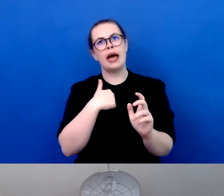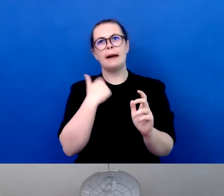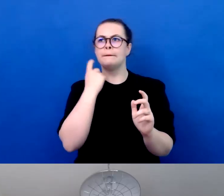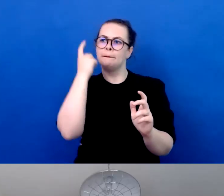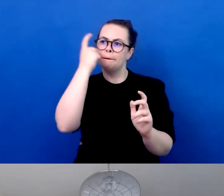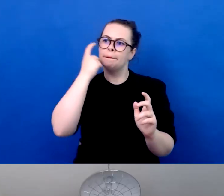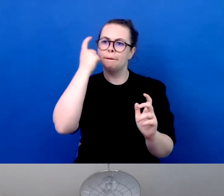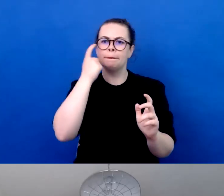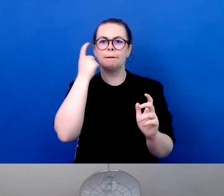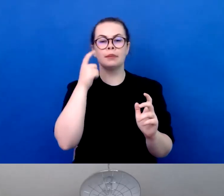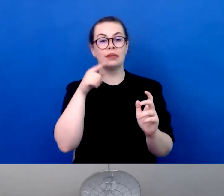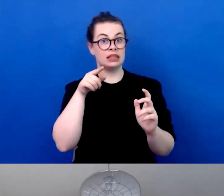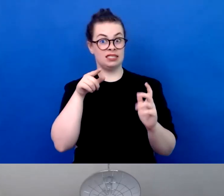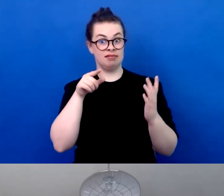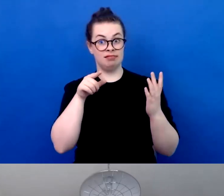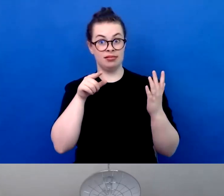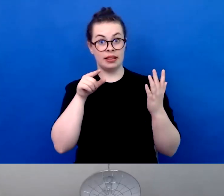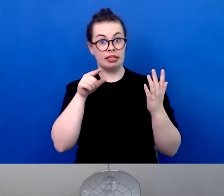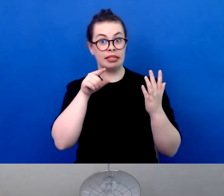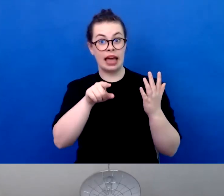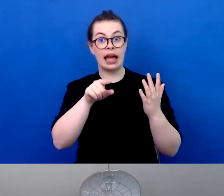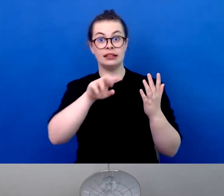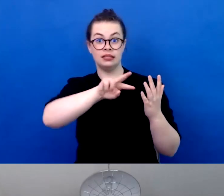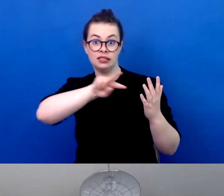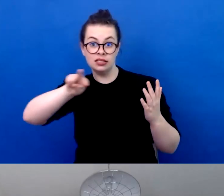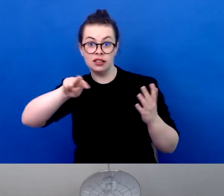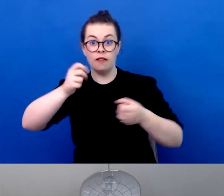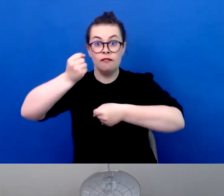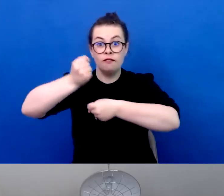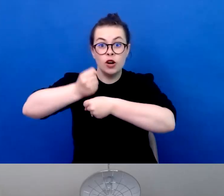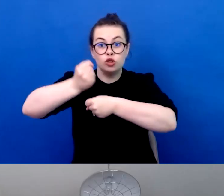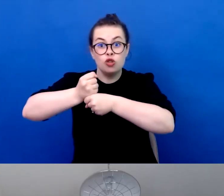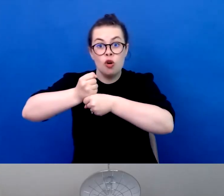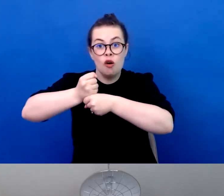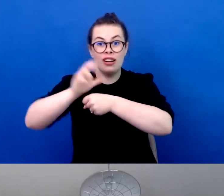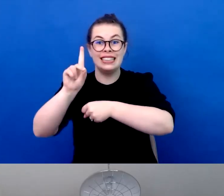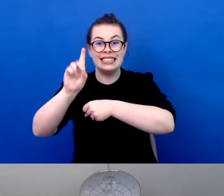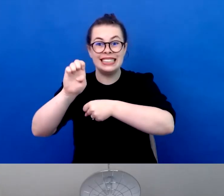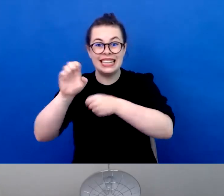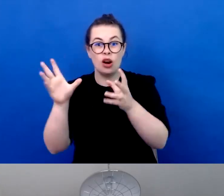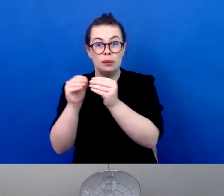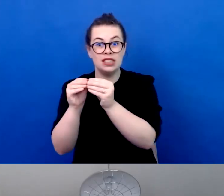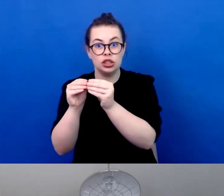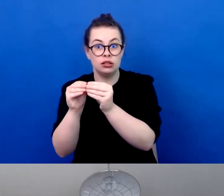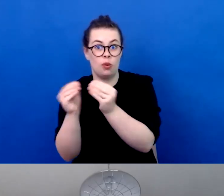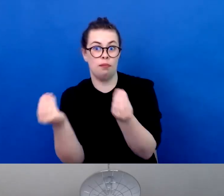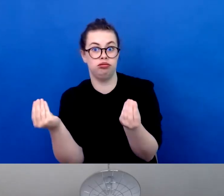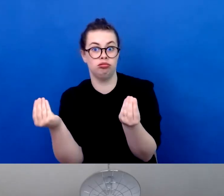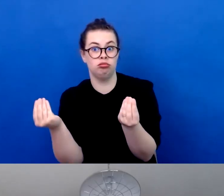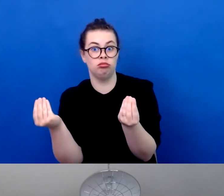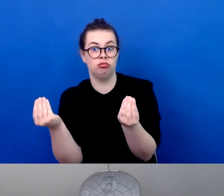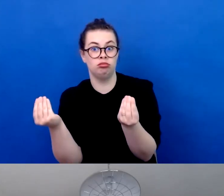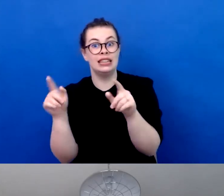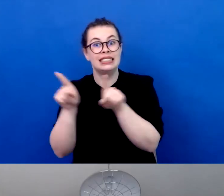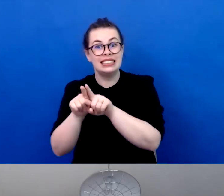is that an example of functional decomposition, sort of in a sense of Glennon and